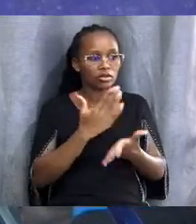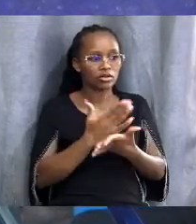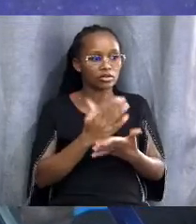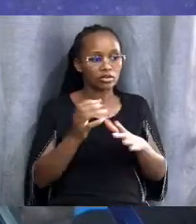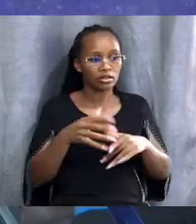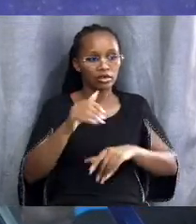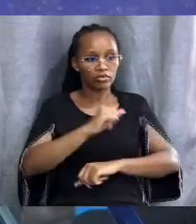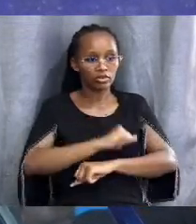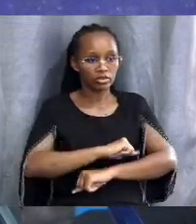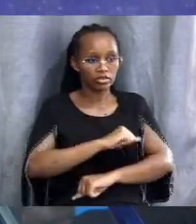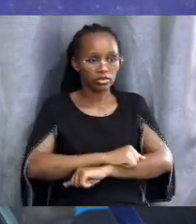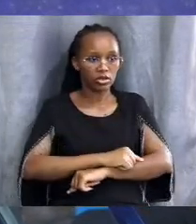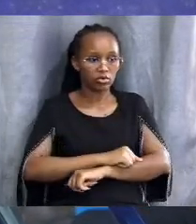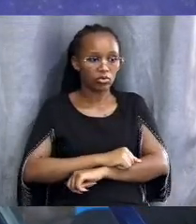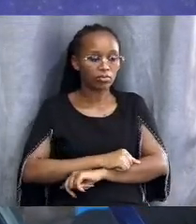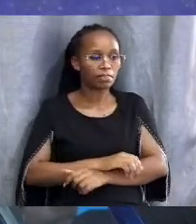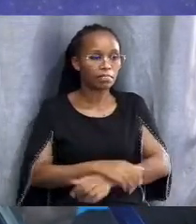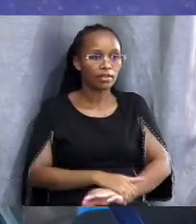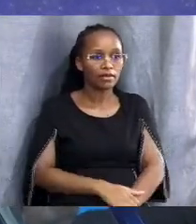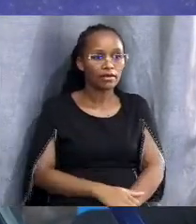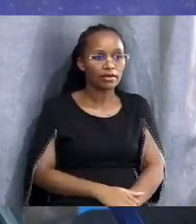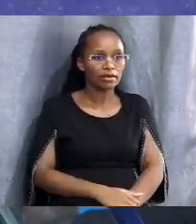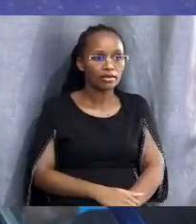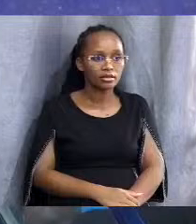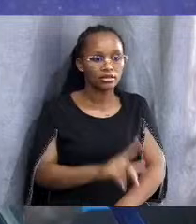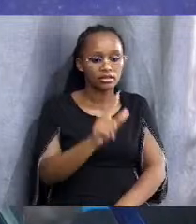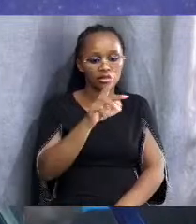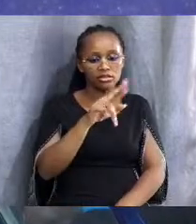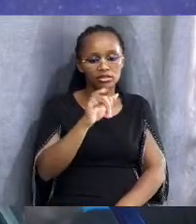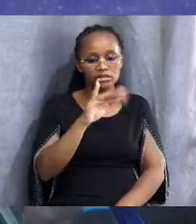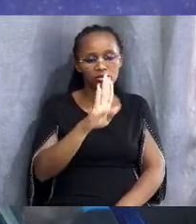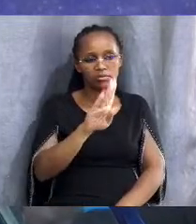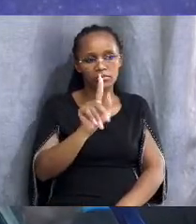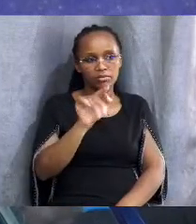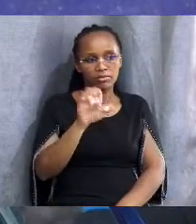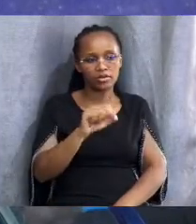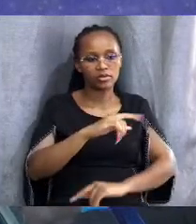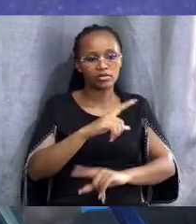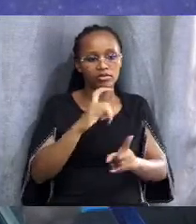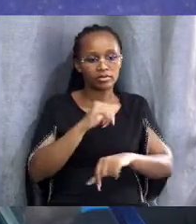kupea shule, the tribute from the school,